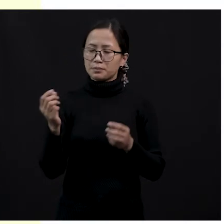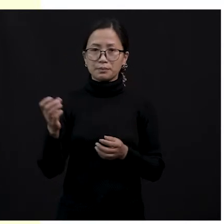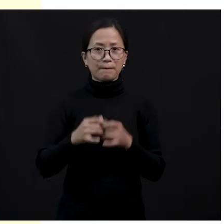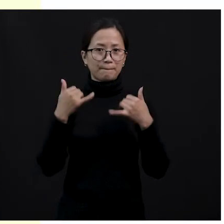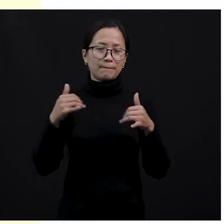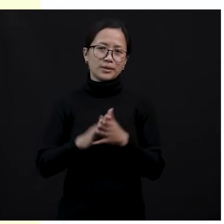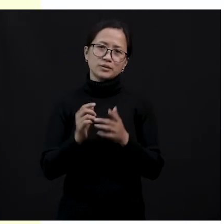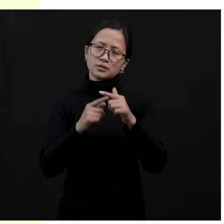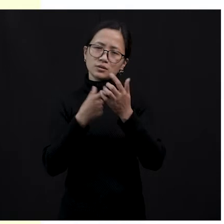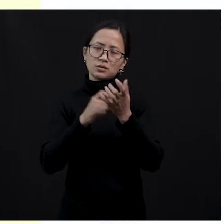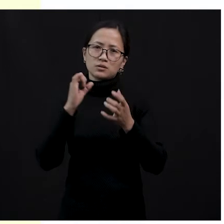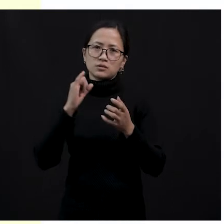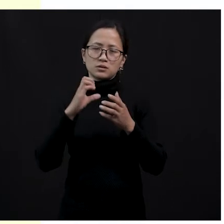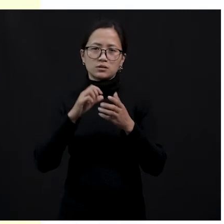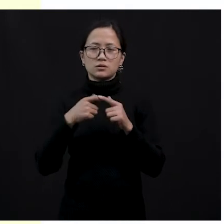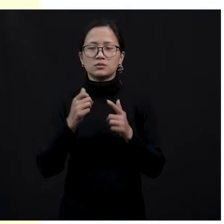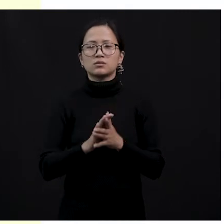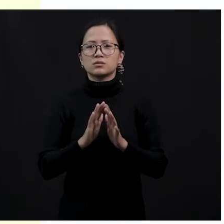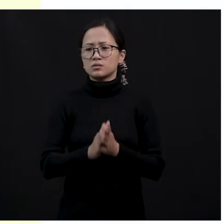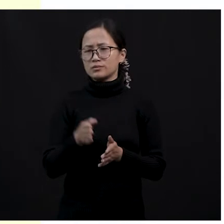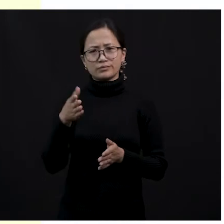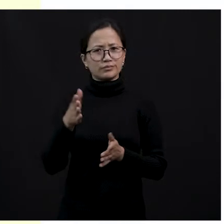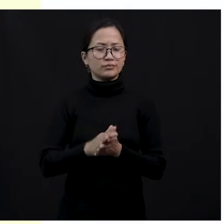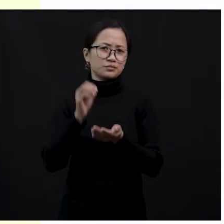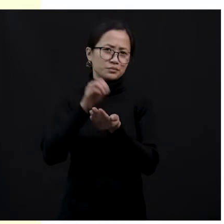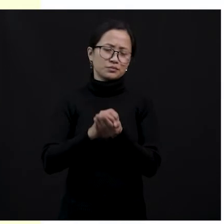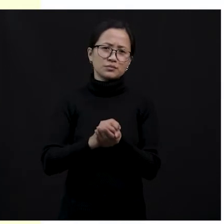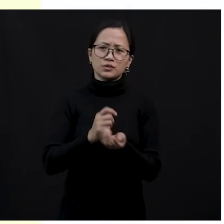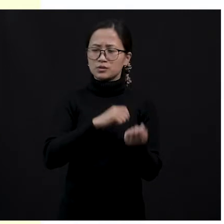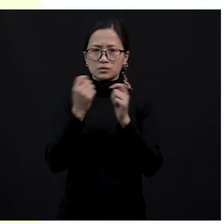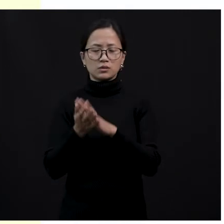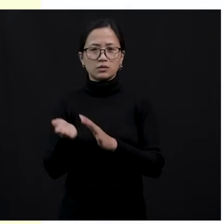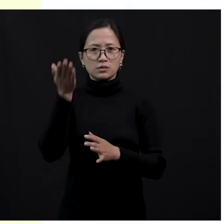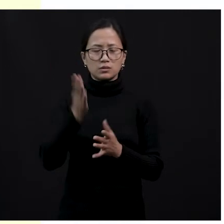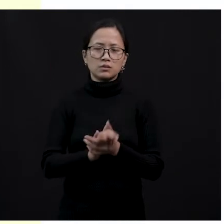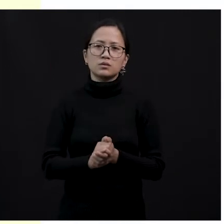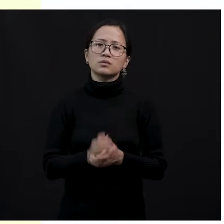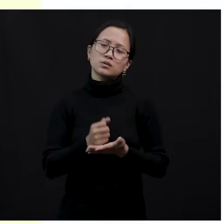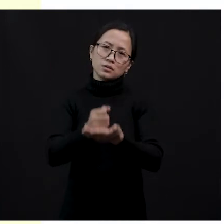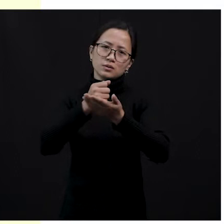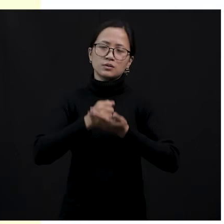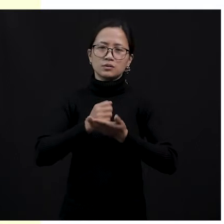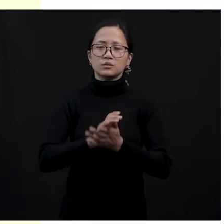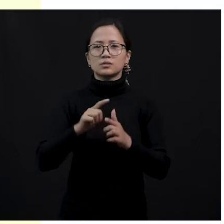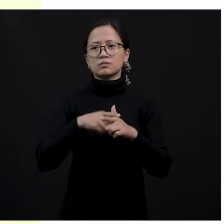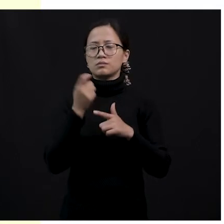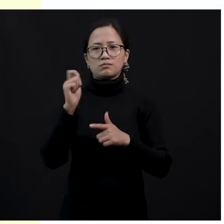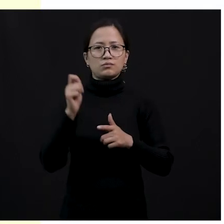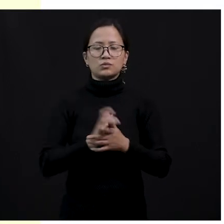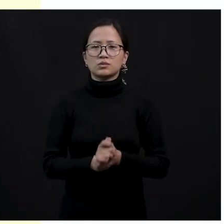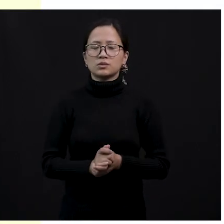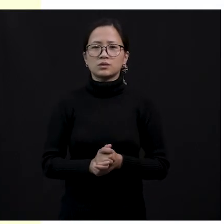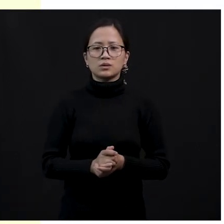on Bepin Babu. He is down on his luck, he has no money, he kept turning up at Bepin Babu for help, for a job,